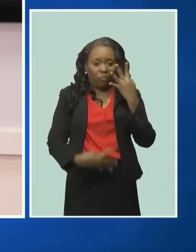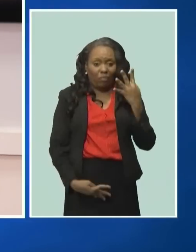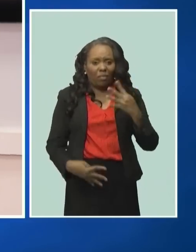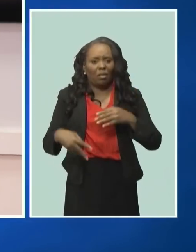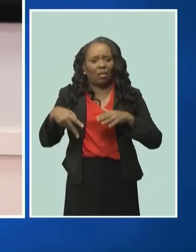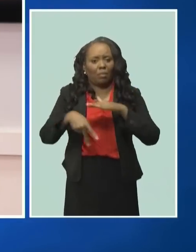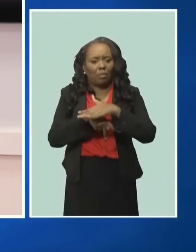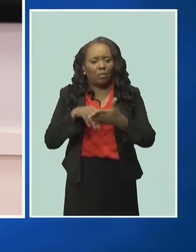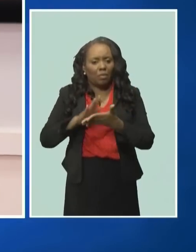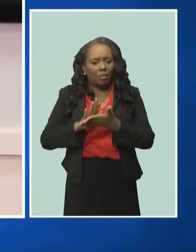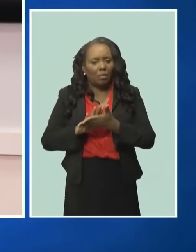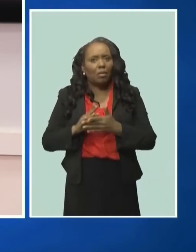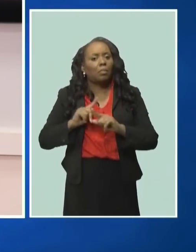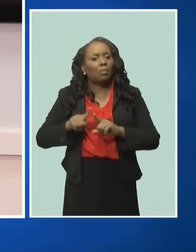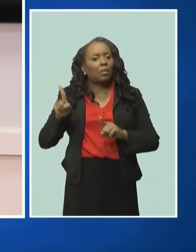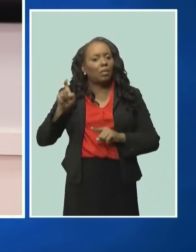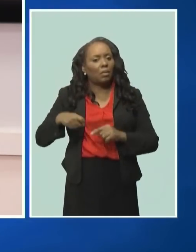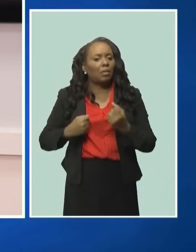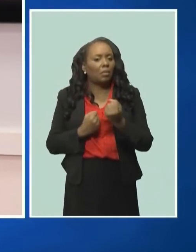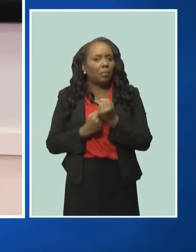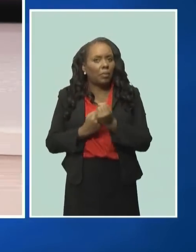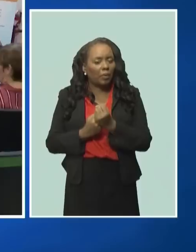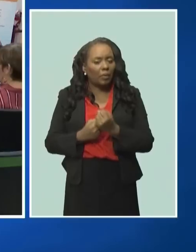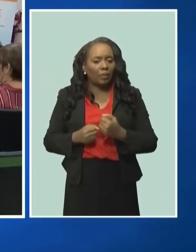we need support.